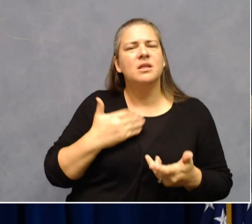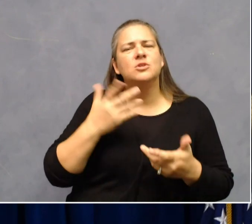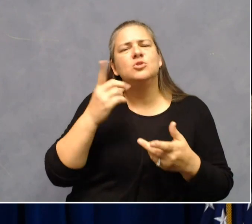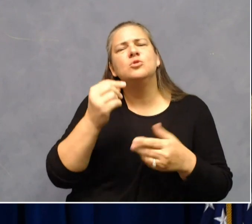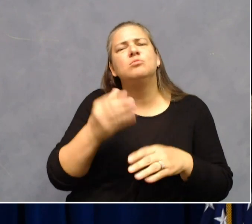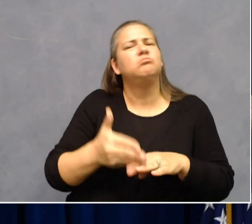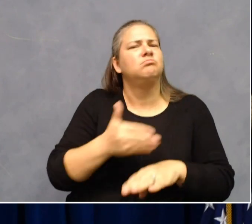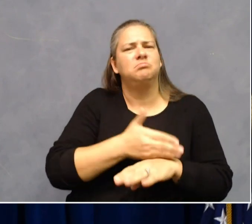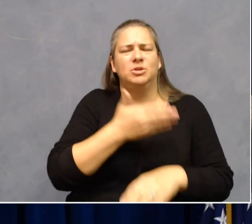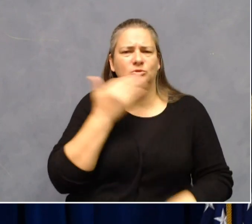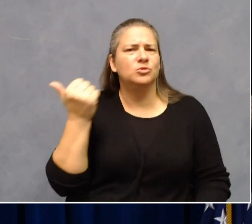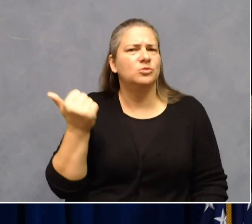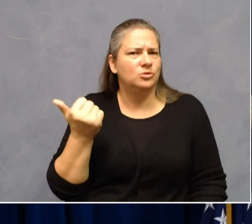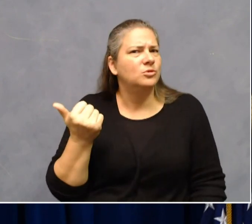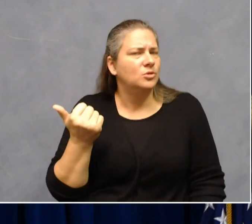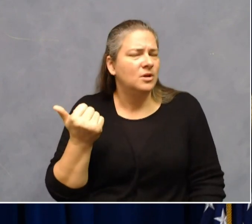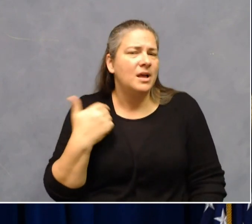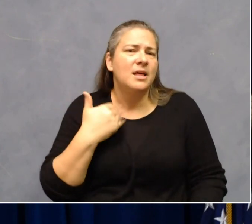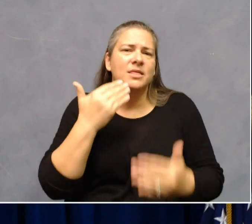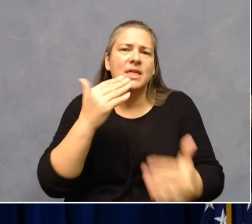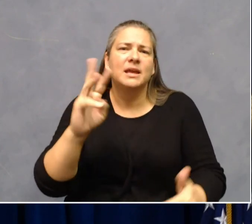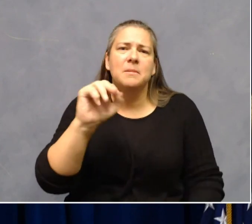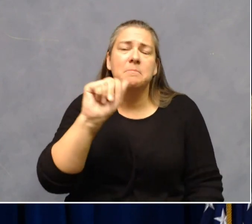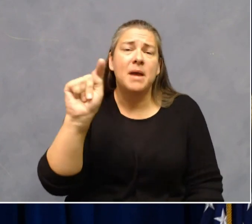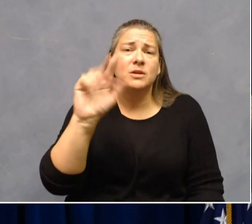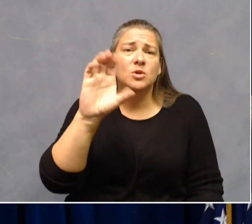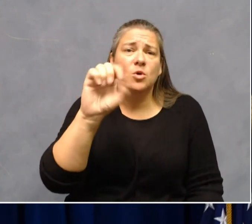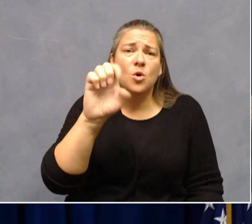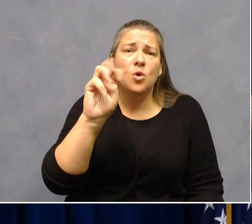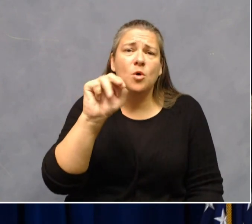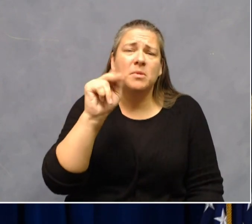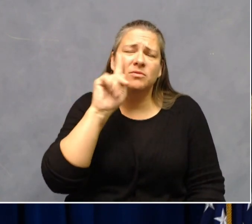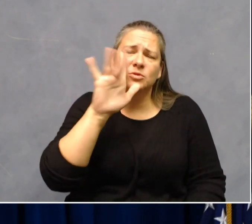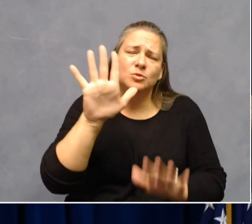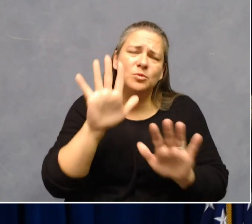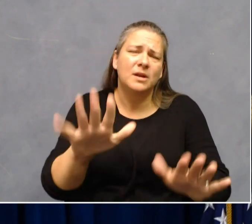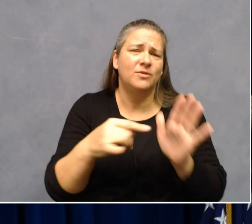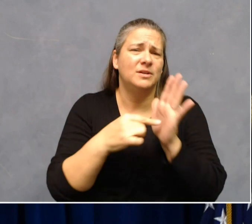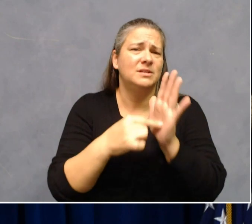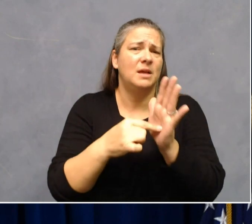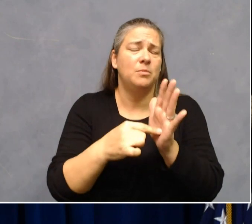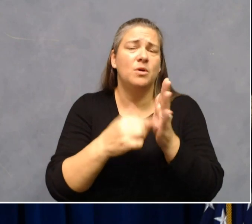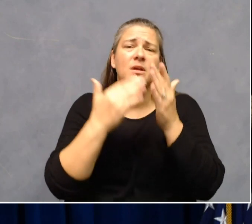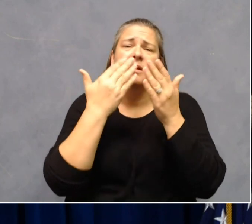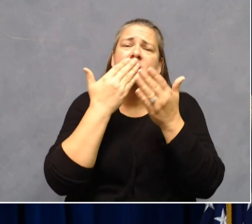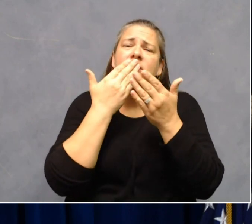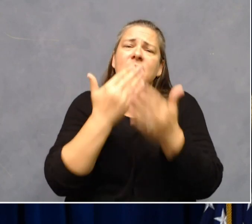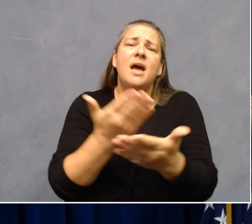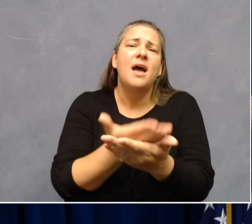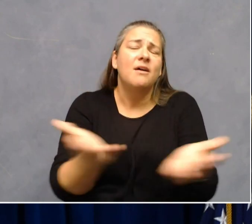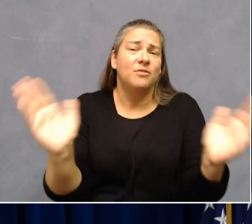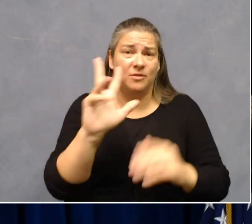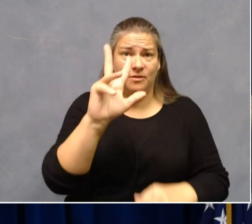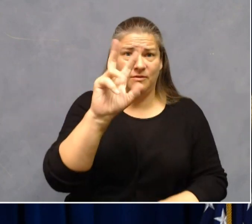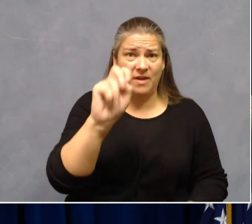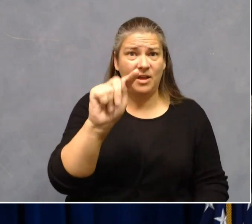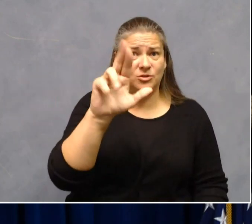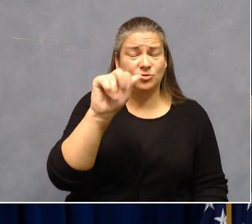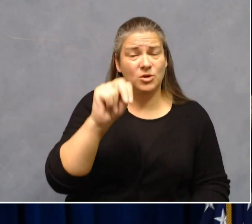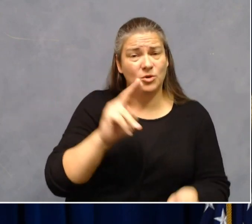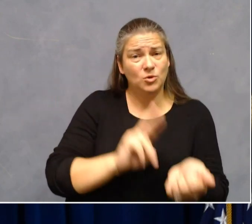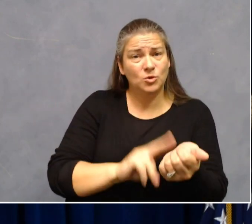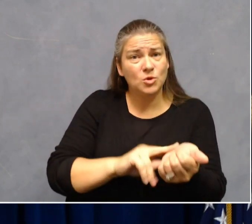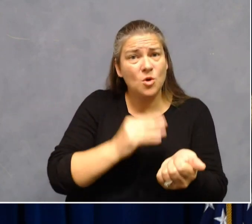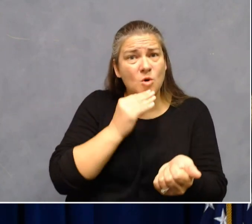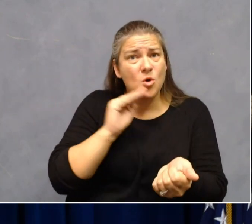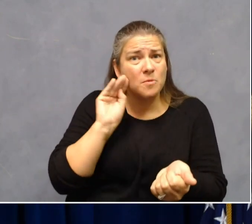want to thank Matt Coleman for his example. I want to thank everybody in that veterans nursing home that knows when they